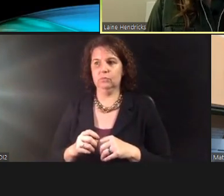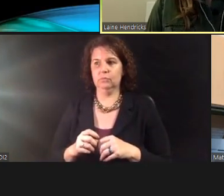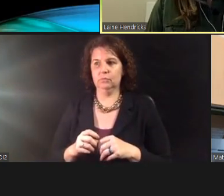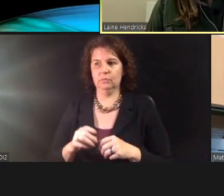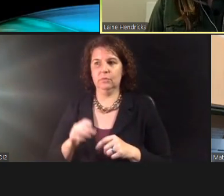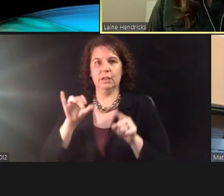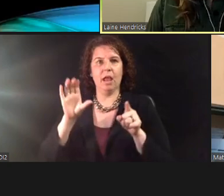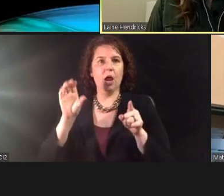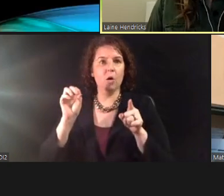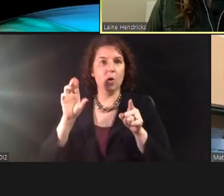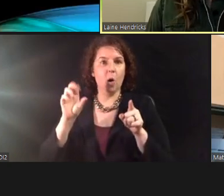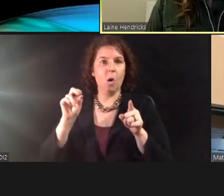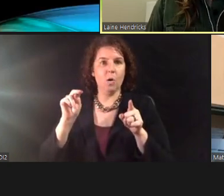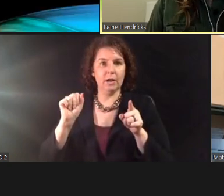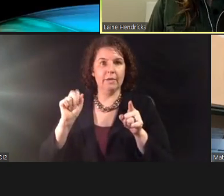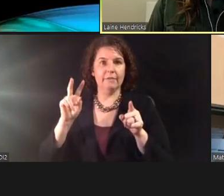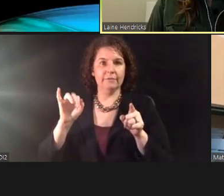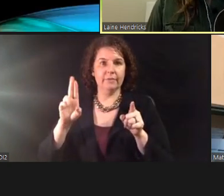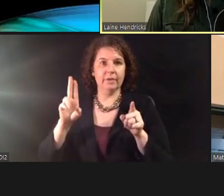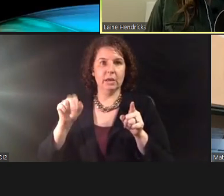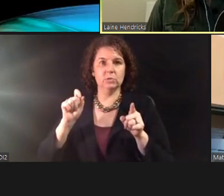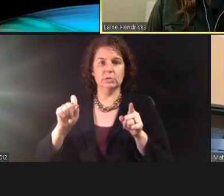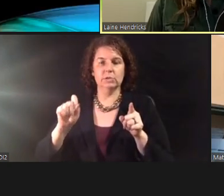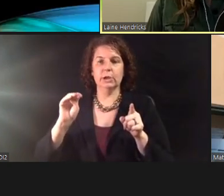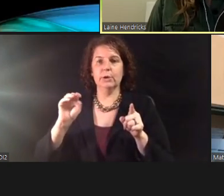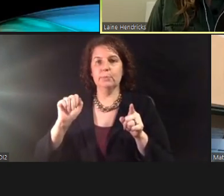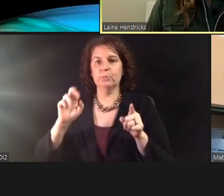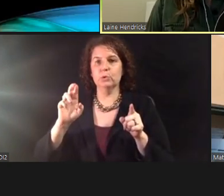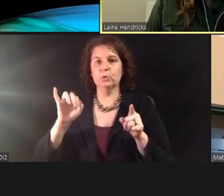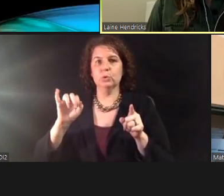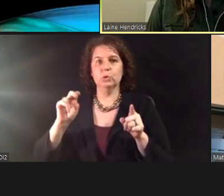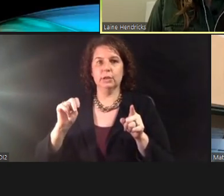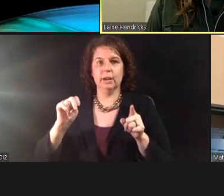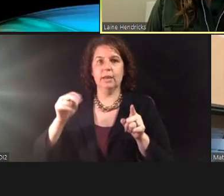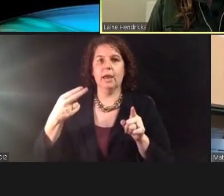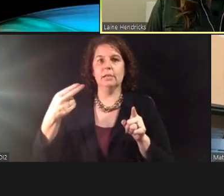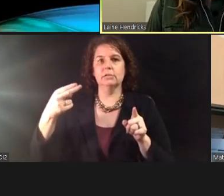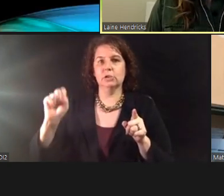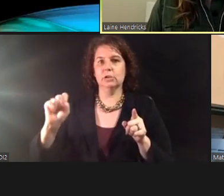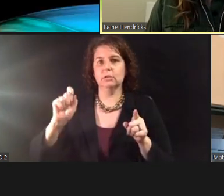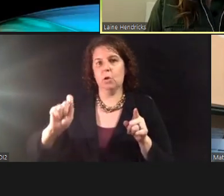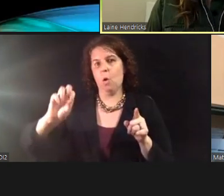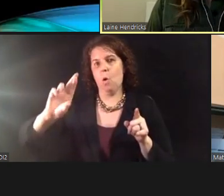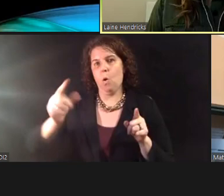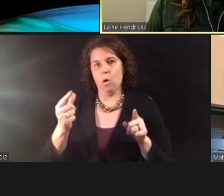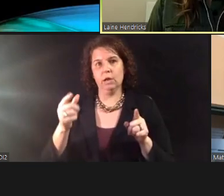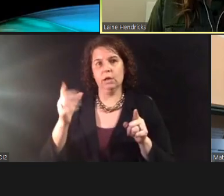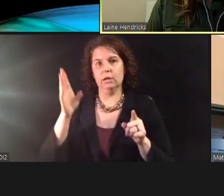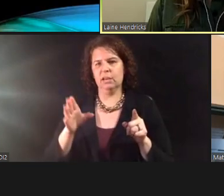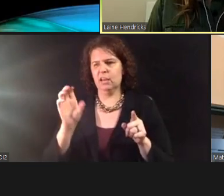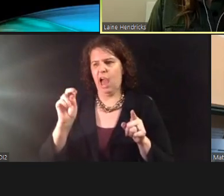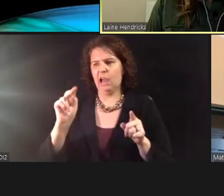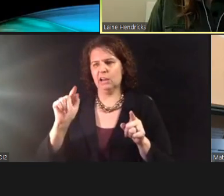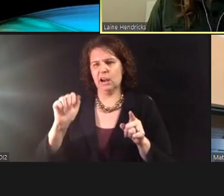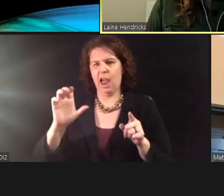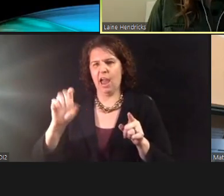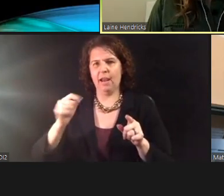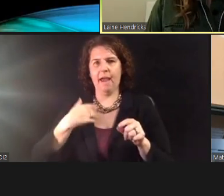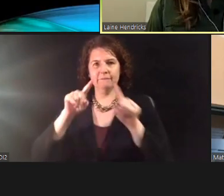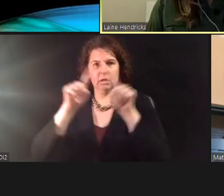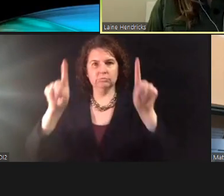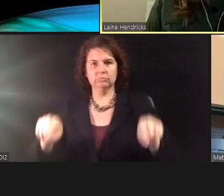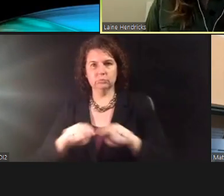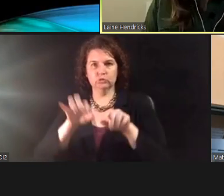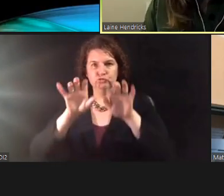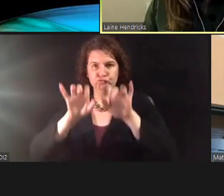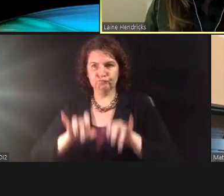coronavirus.marinhhs.org/contact, drop your question there, and you should hear back from a member of our coronavirus response team within 2 to 3 business days. I